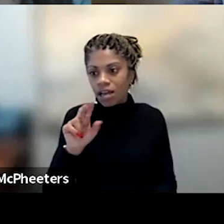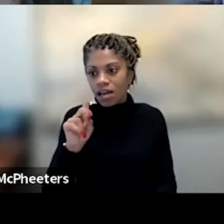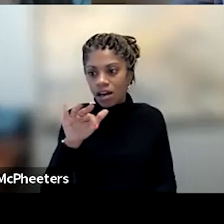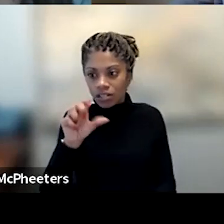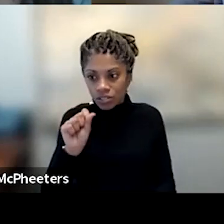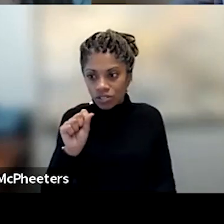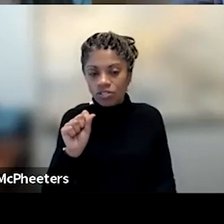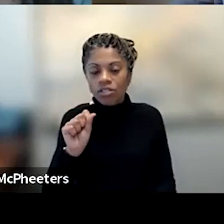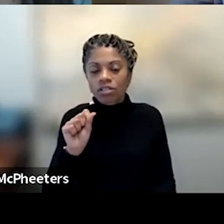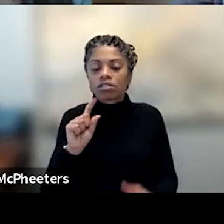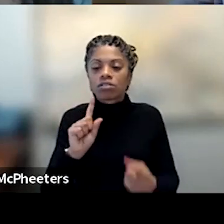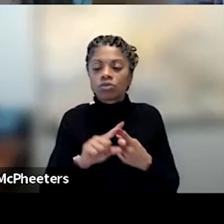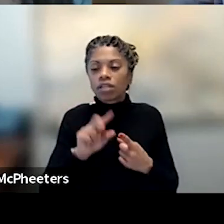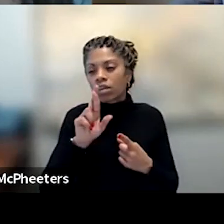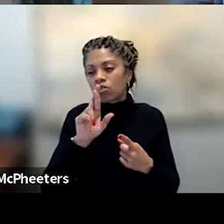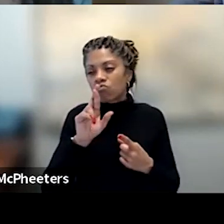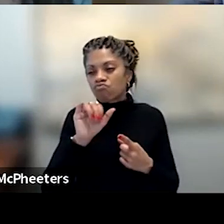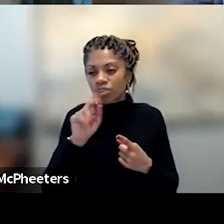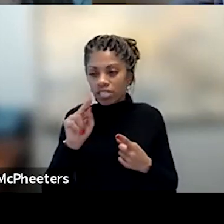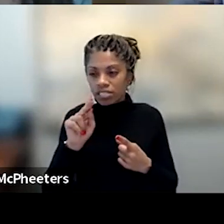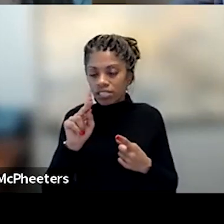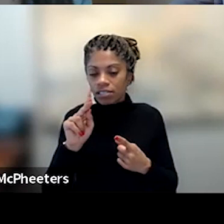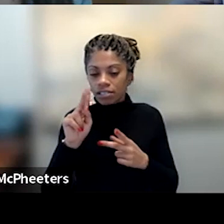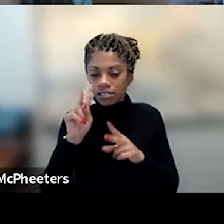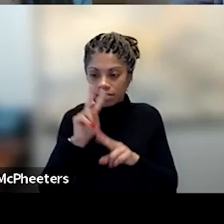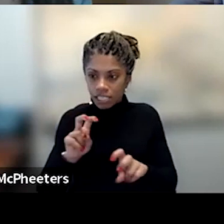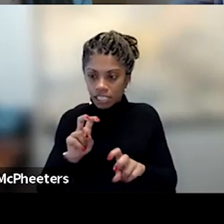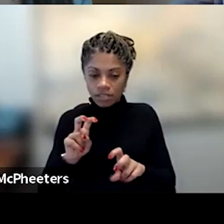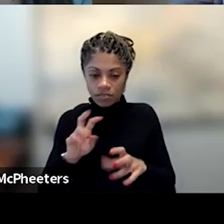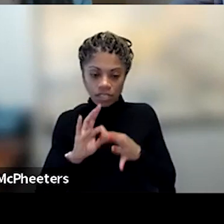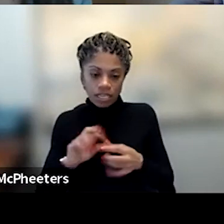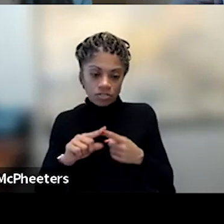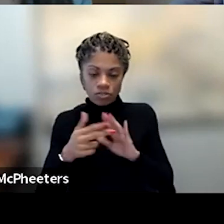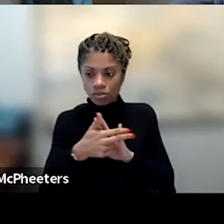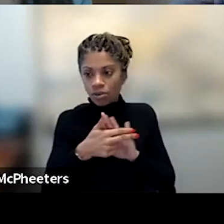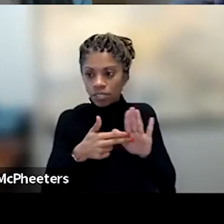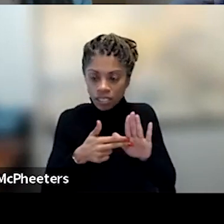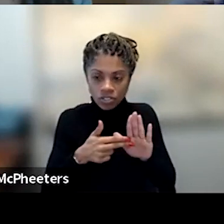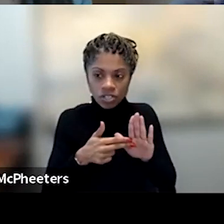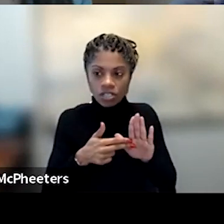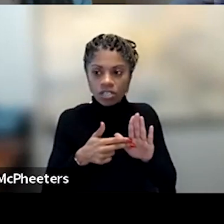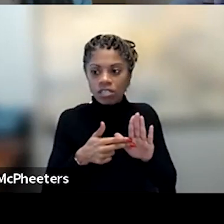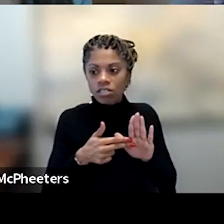each year, from reputation to